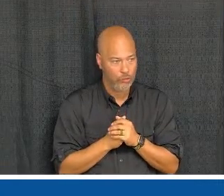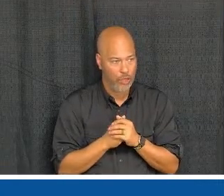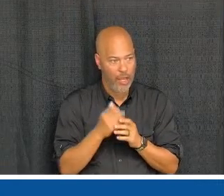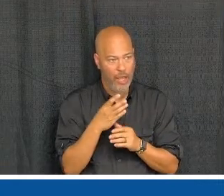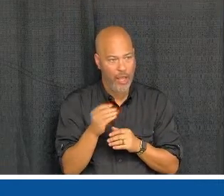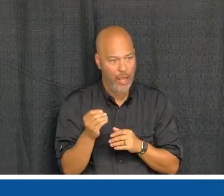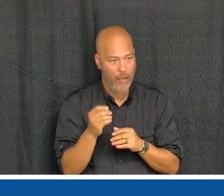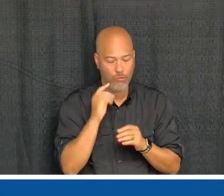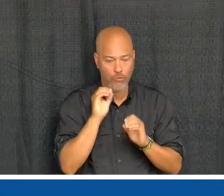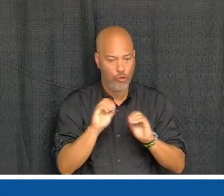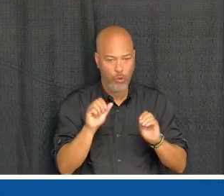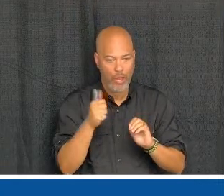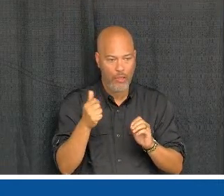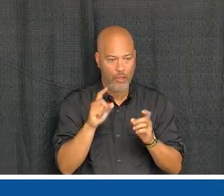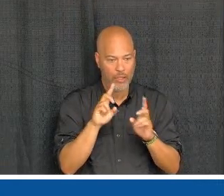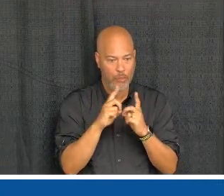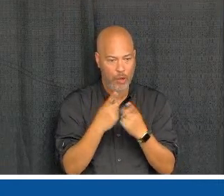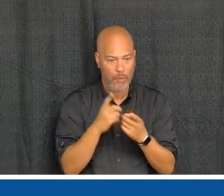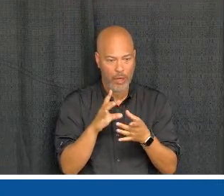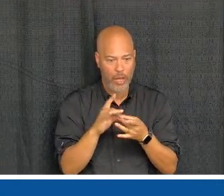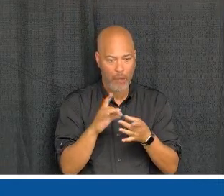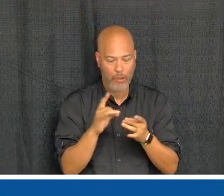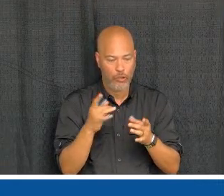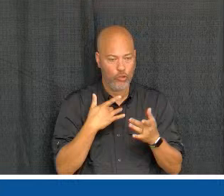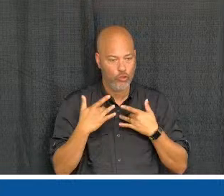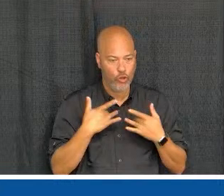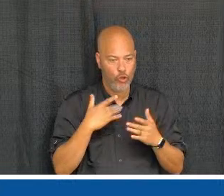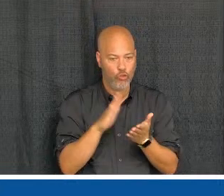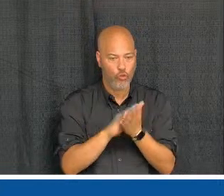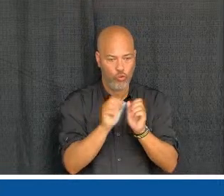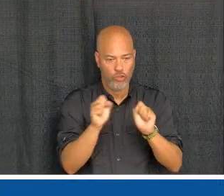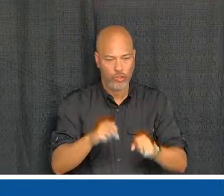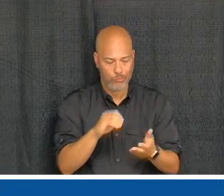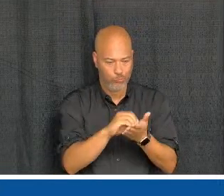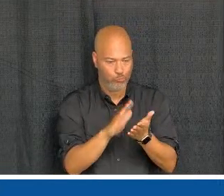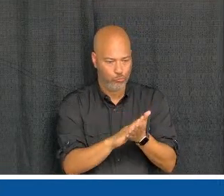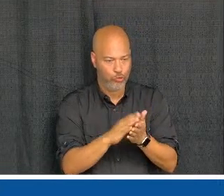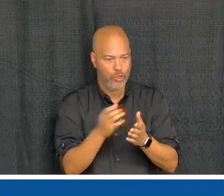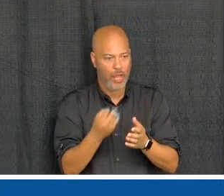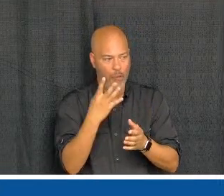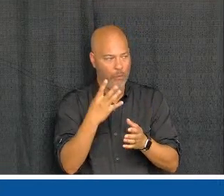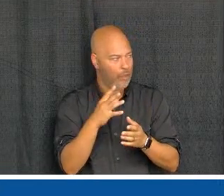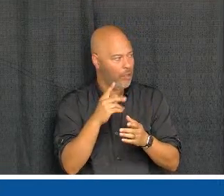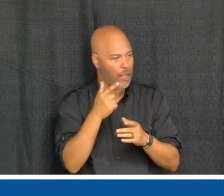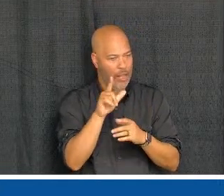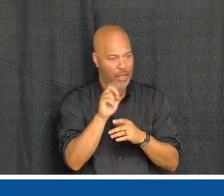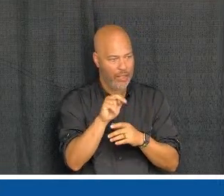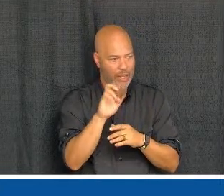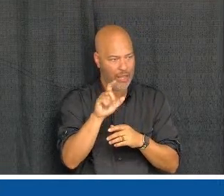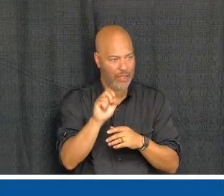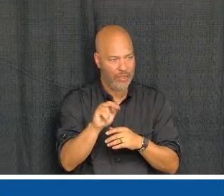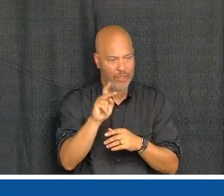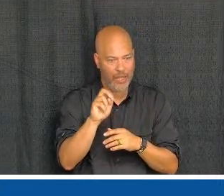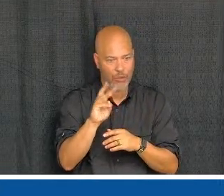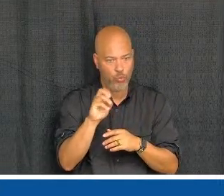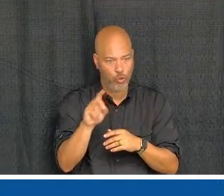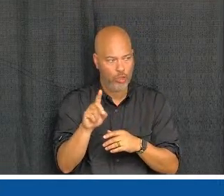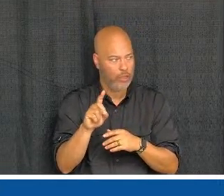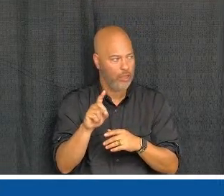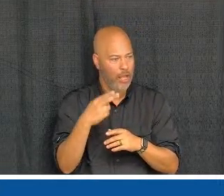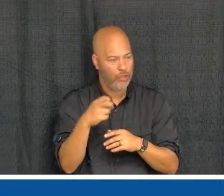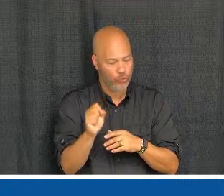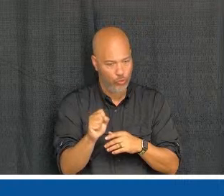And there were no other department comments or concerns. The school system noted their capacities at Glen Ellen, Kenwood, and Kenwood High School.